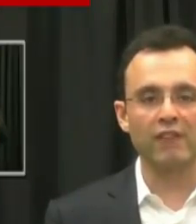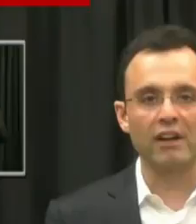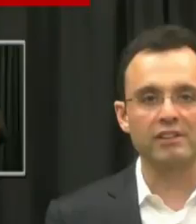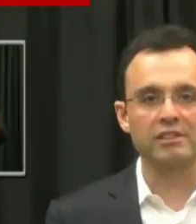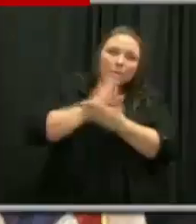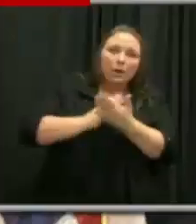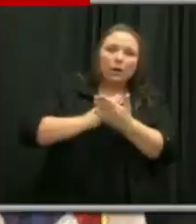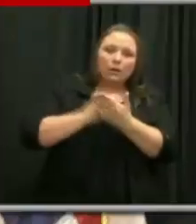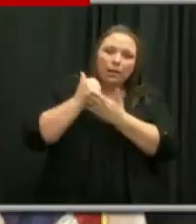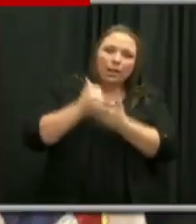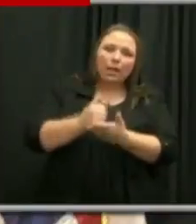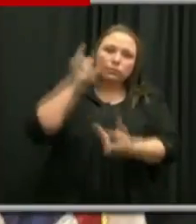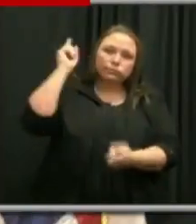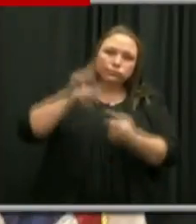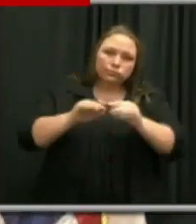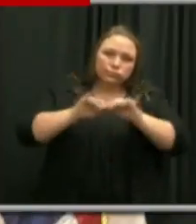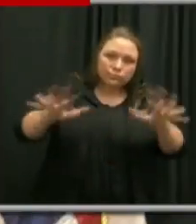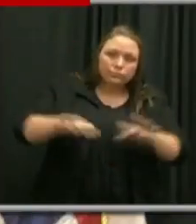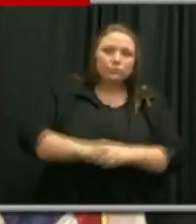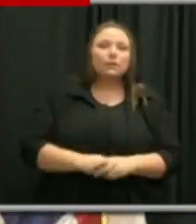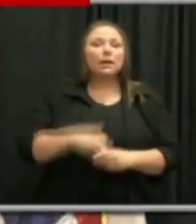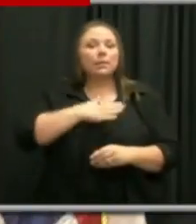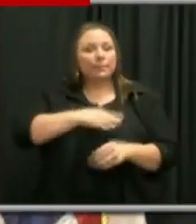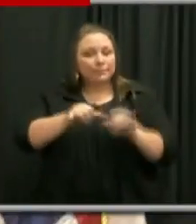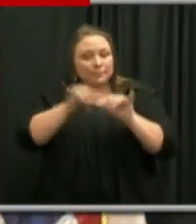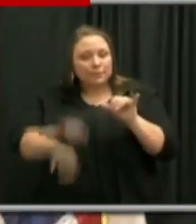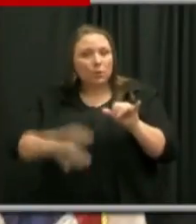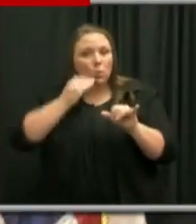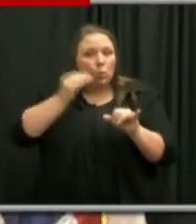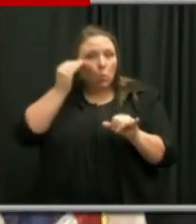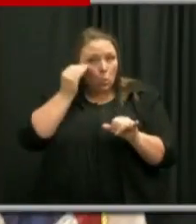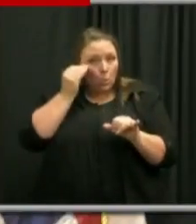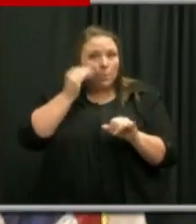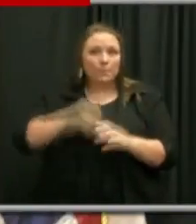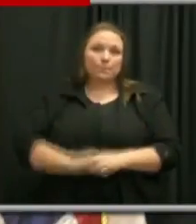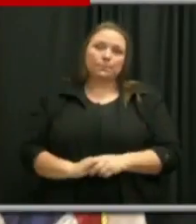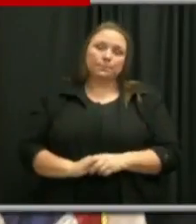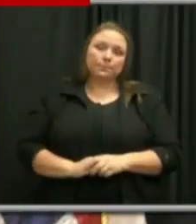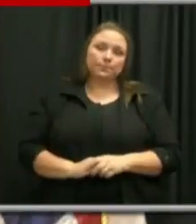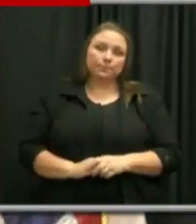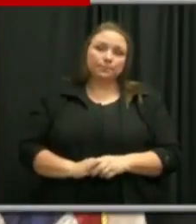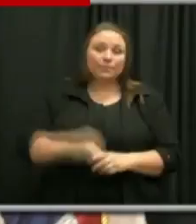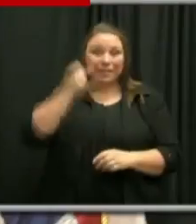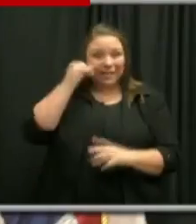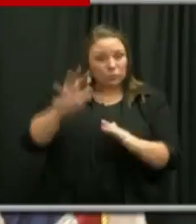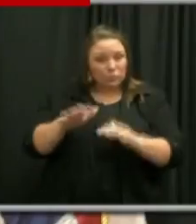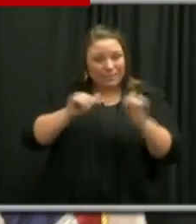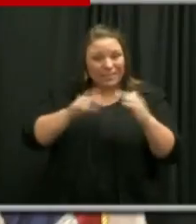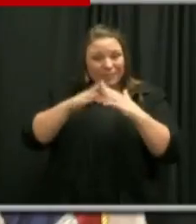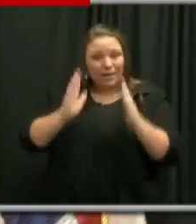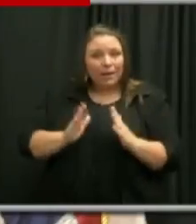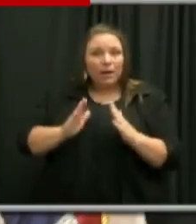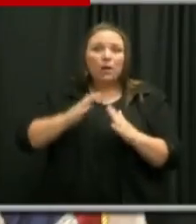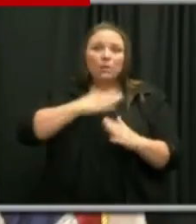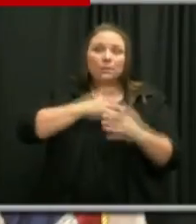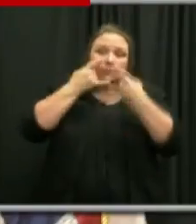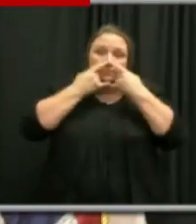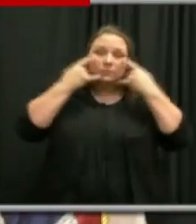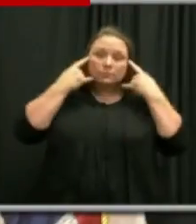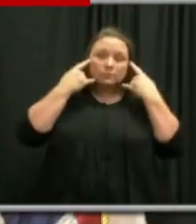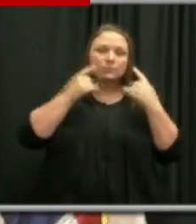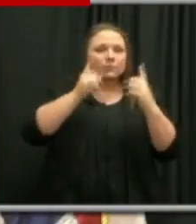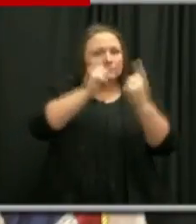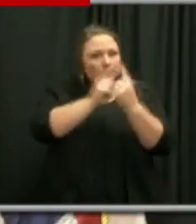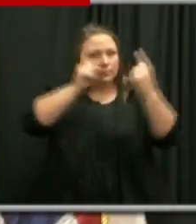fight the virus. Please continue to stay at home unless you absolutely need to go out. When you do go out, wear a face covering, practice